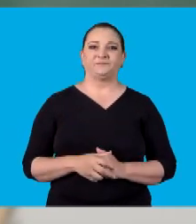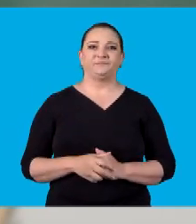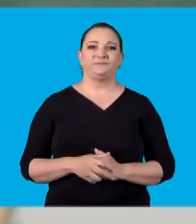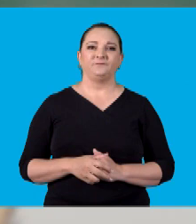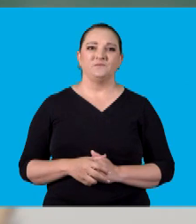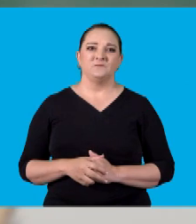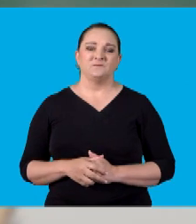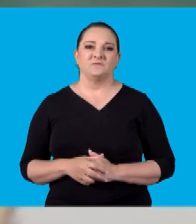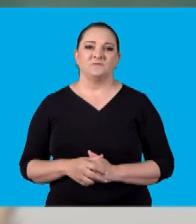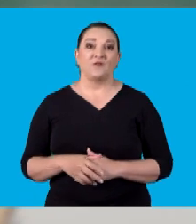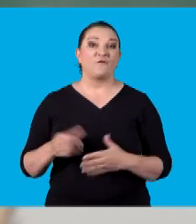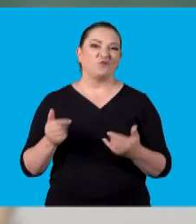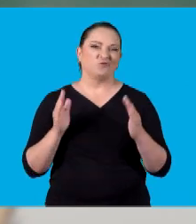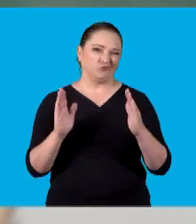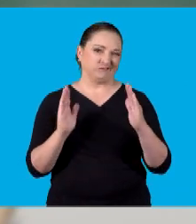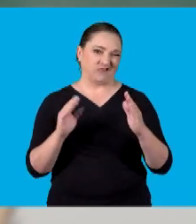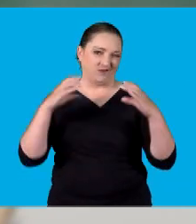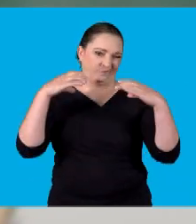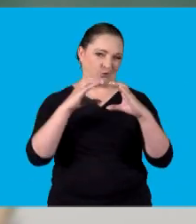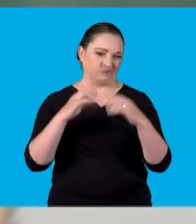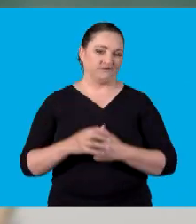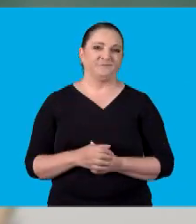size, in terms of the sides?